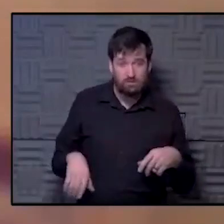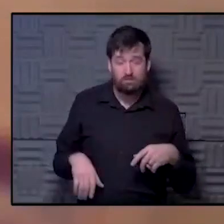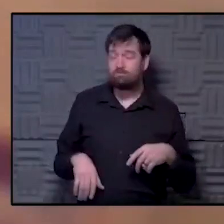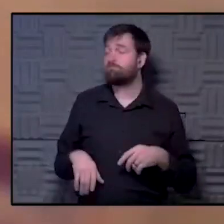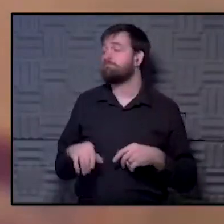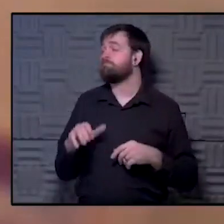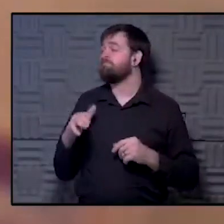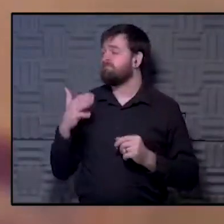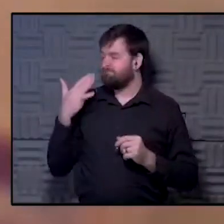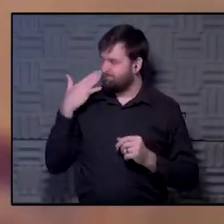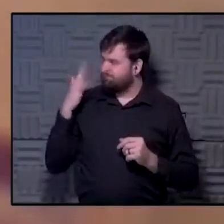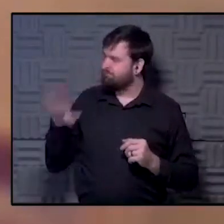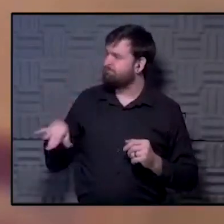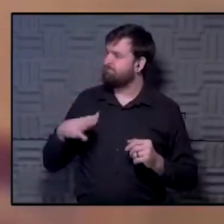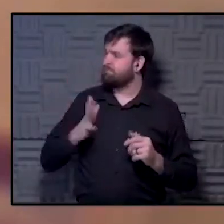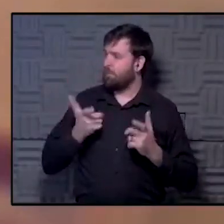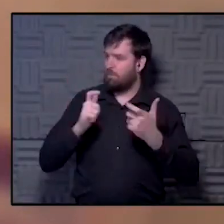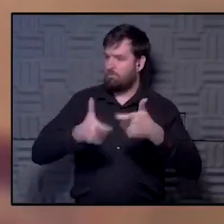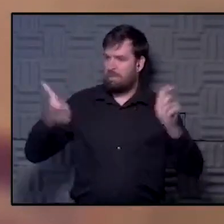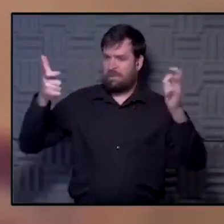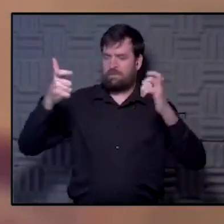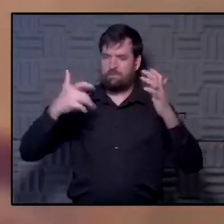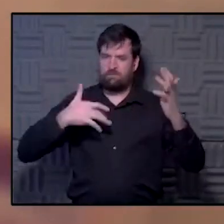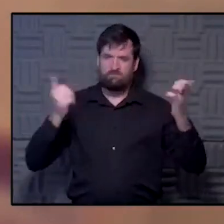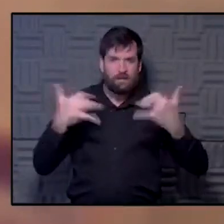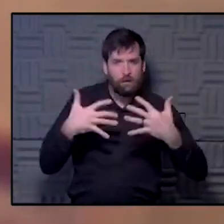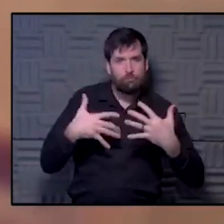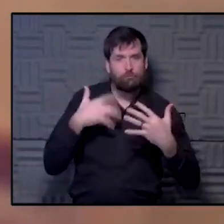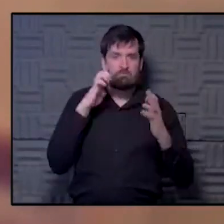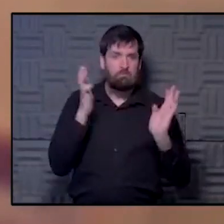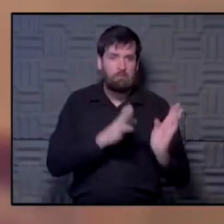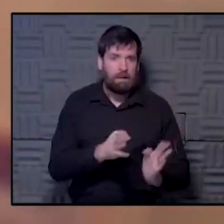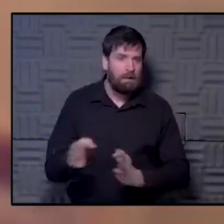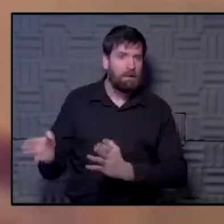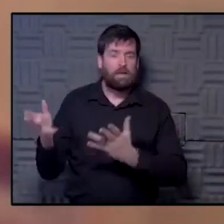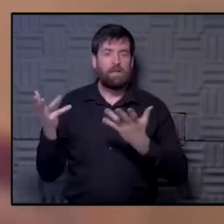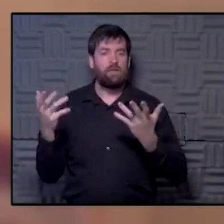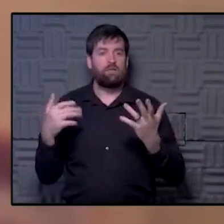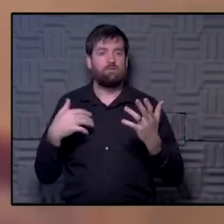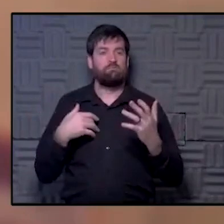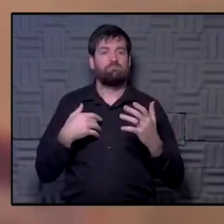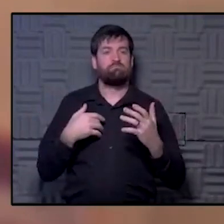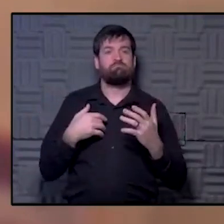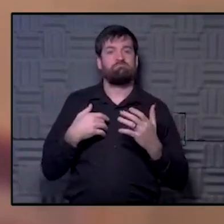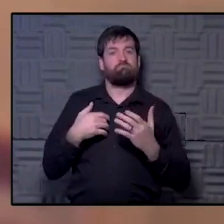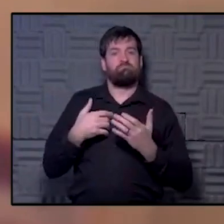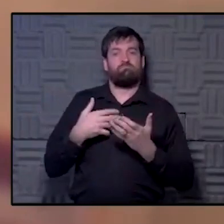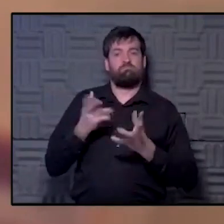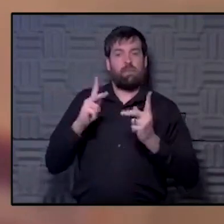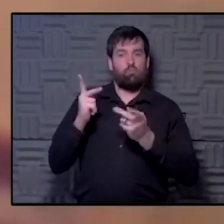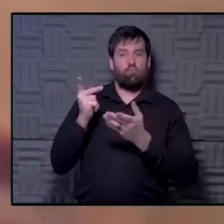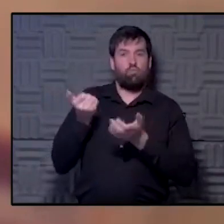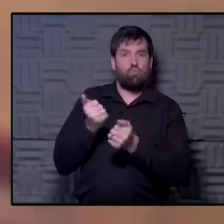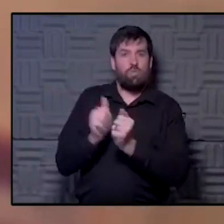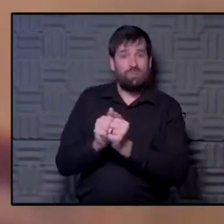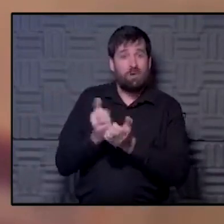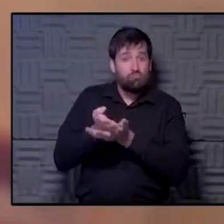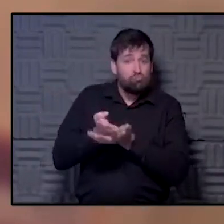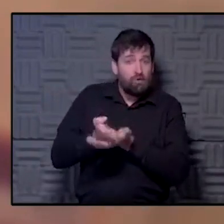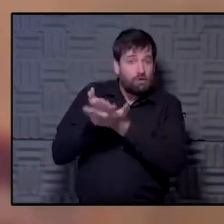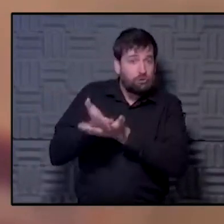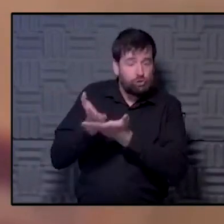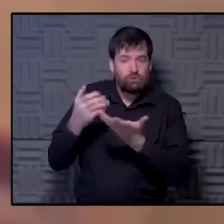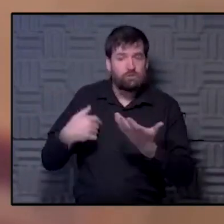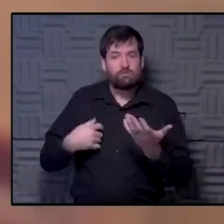Well, our biggest fear in planning is that privileged folks would get the vaccine, and that,